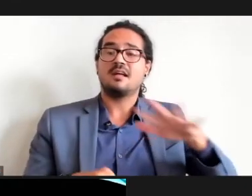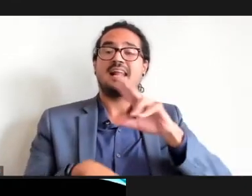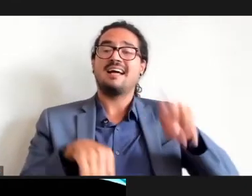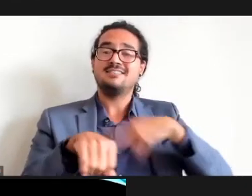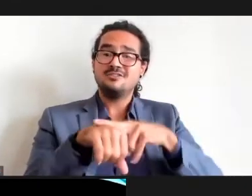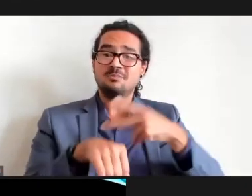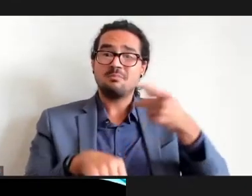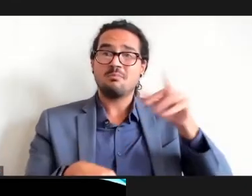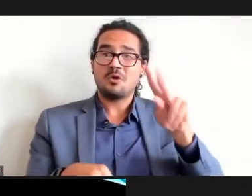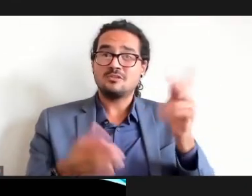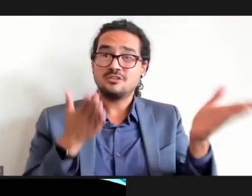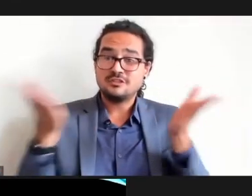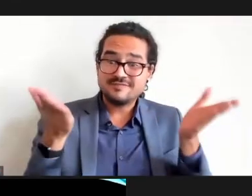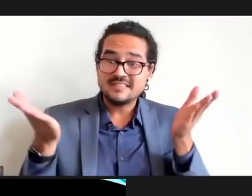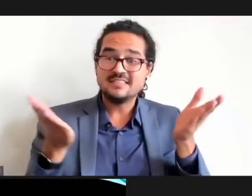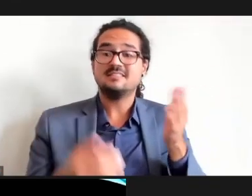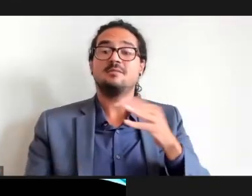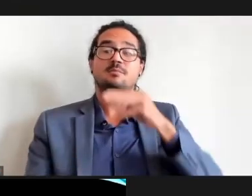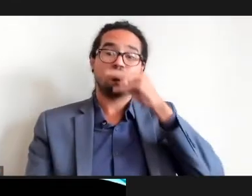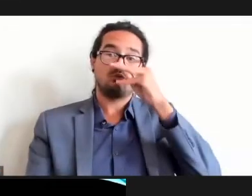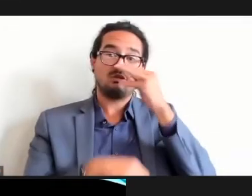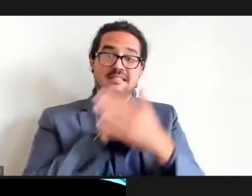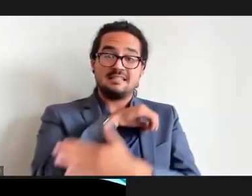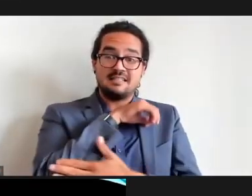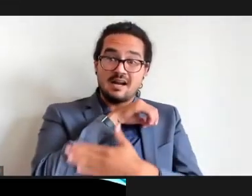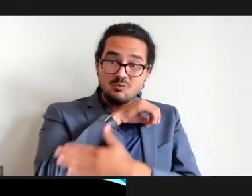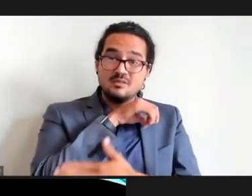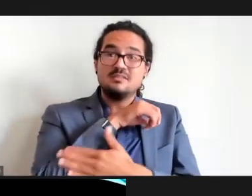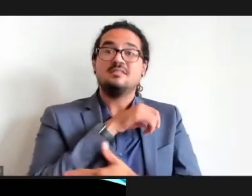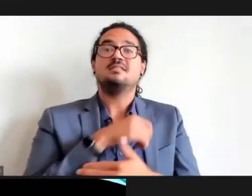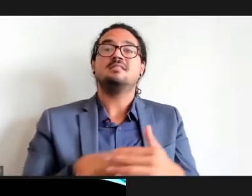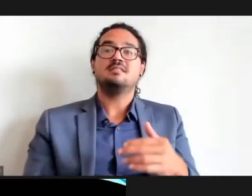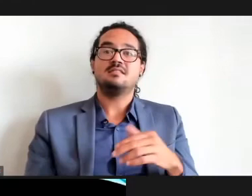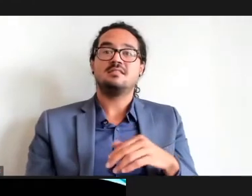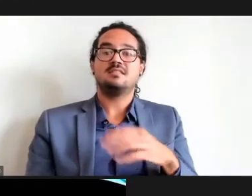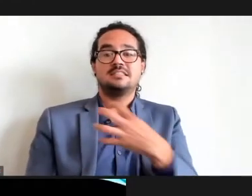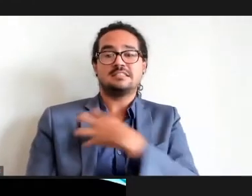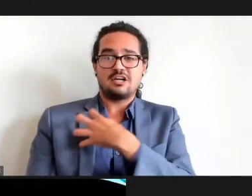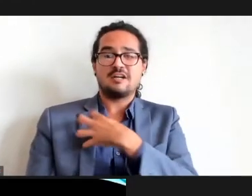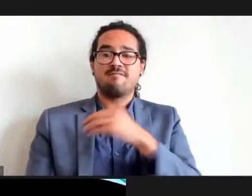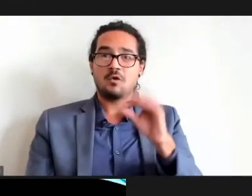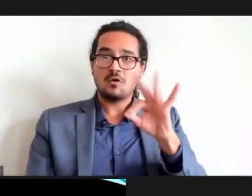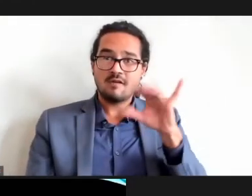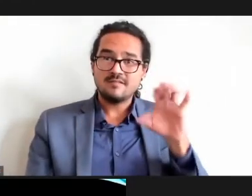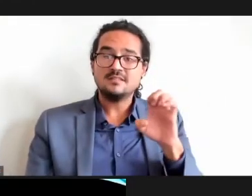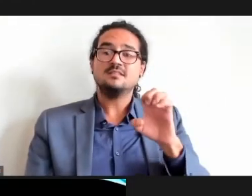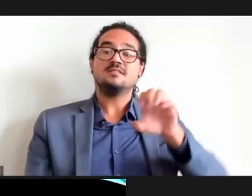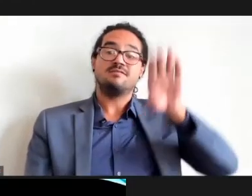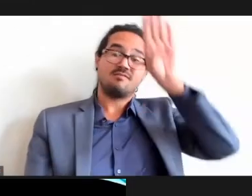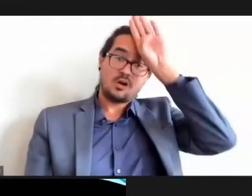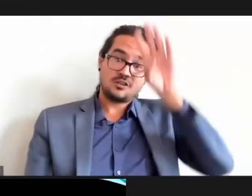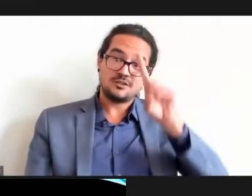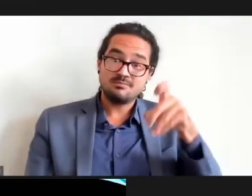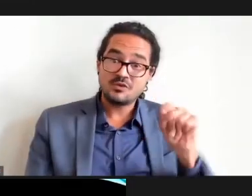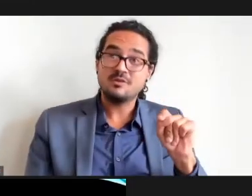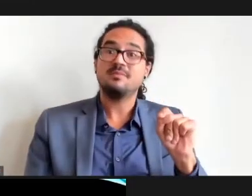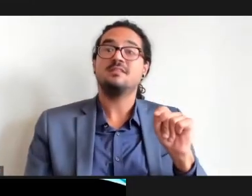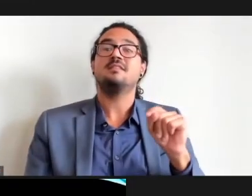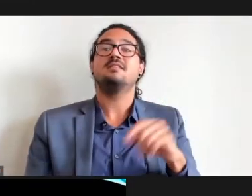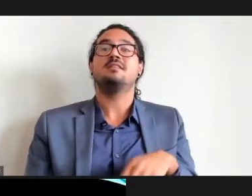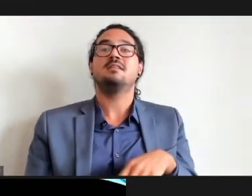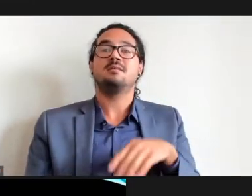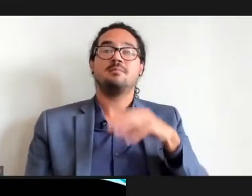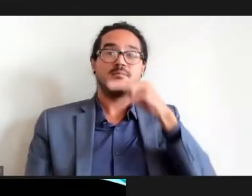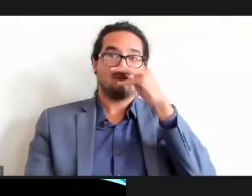fire departments, Bolinas Fire Department, and working together and continue to work together with you folks as we manage the incident.